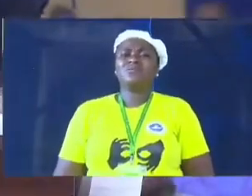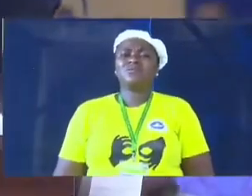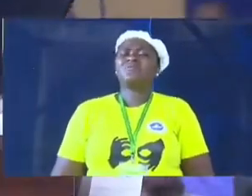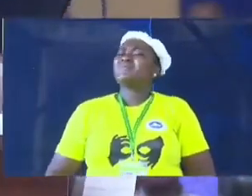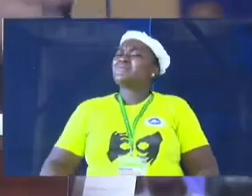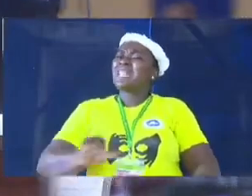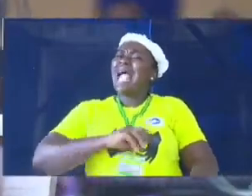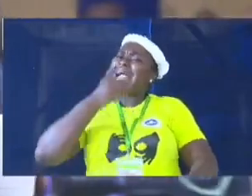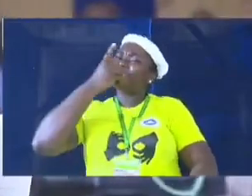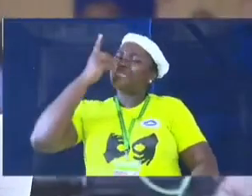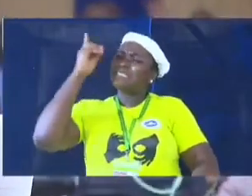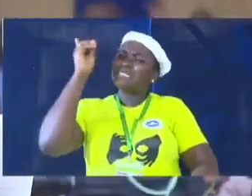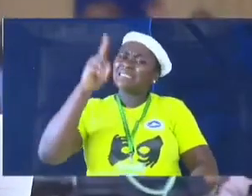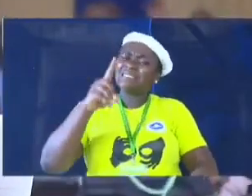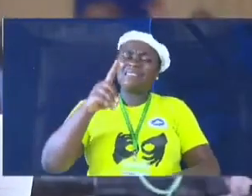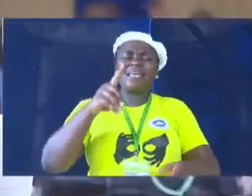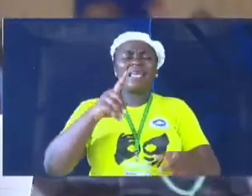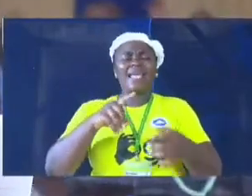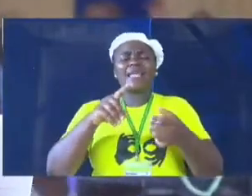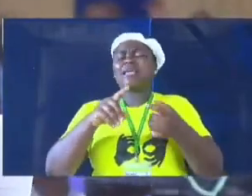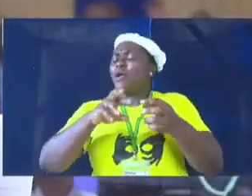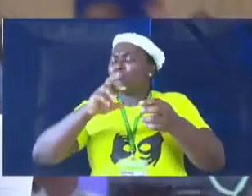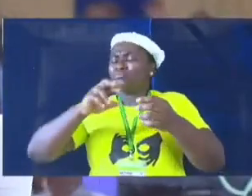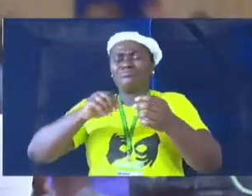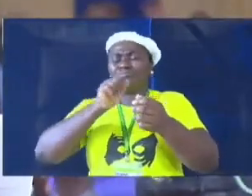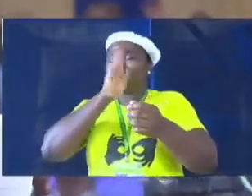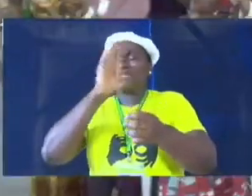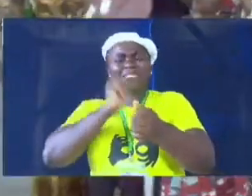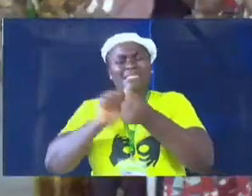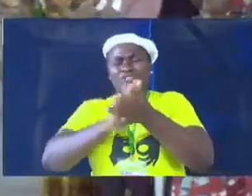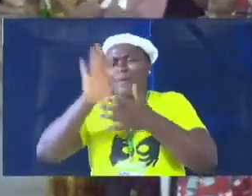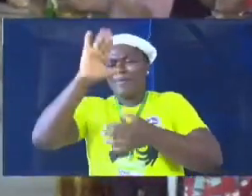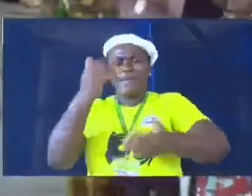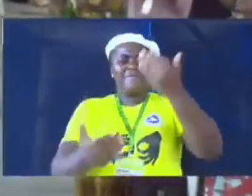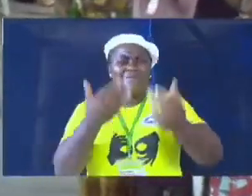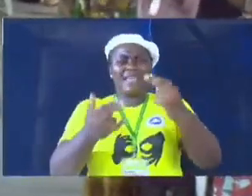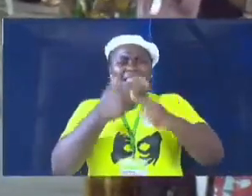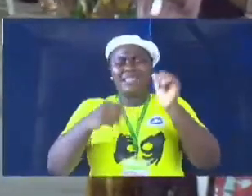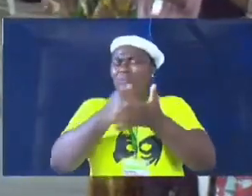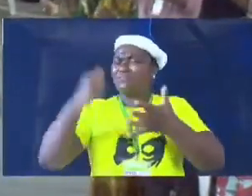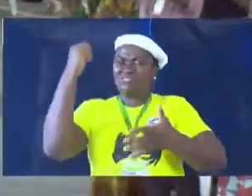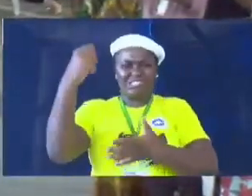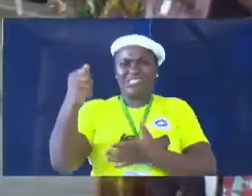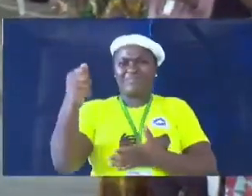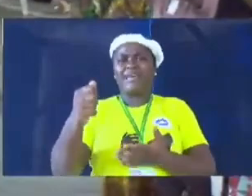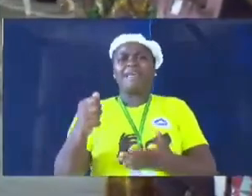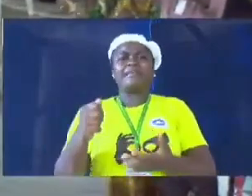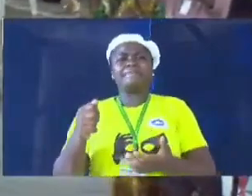I decree to roast now in the name of Jesus.